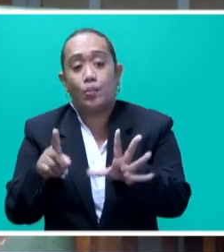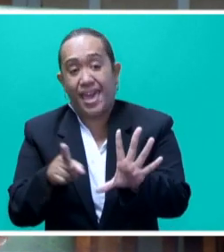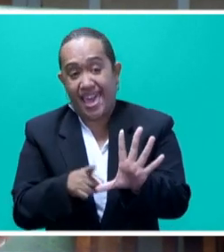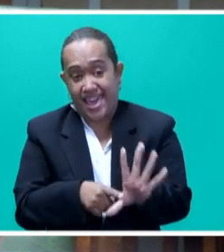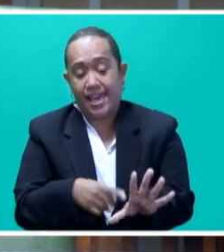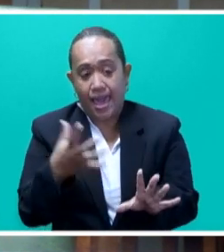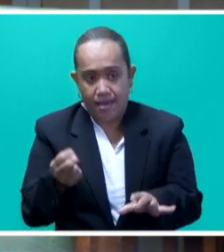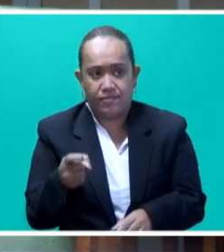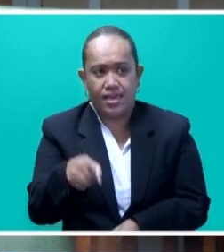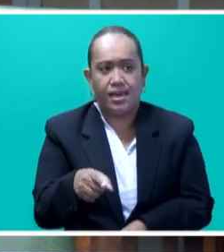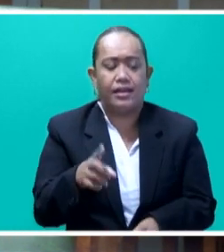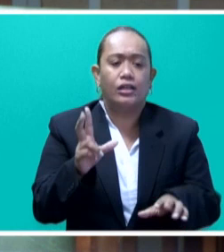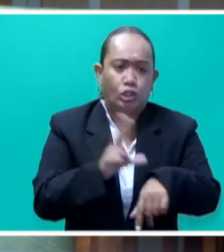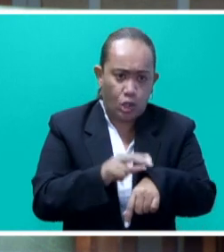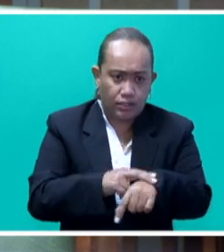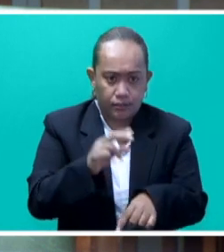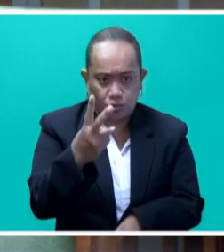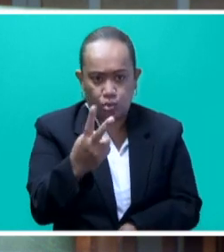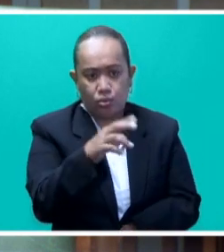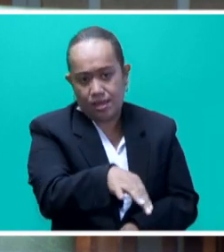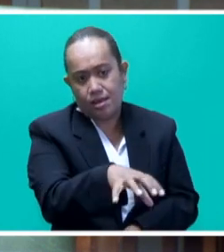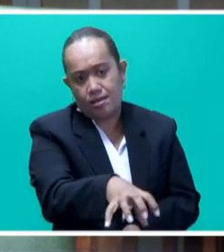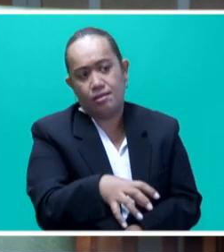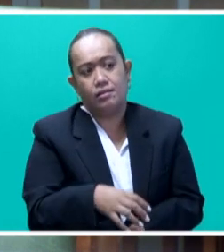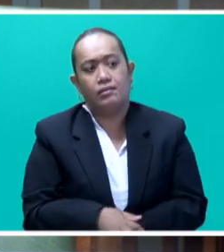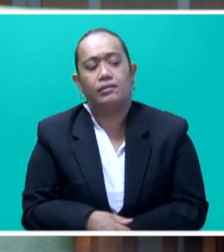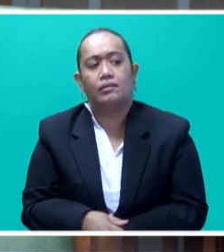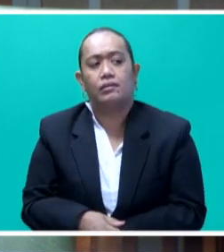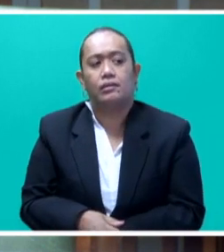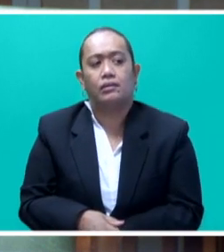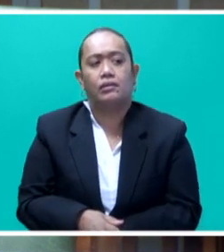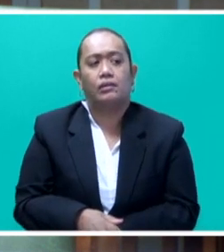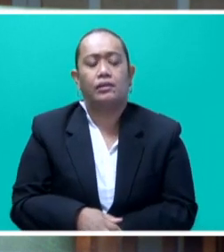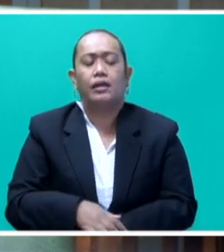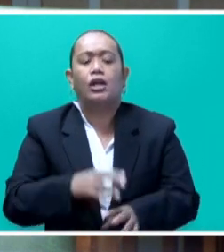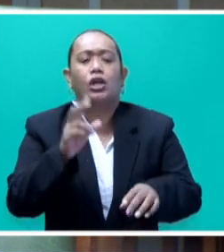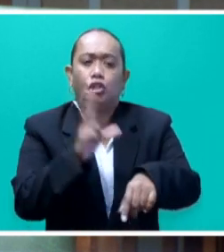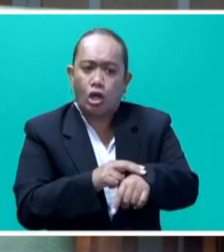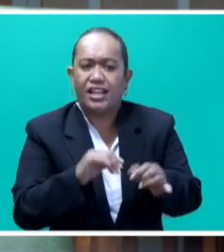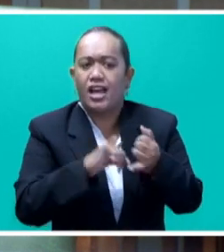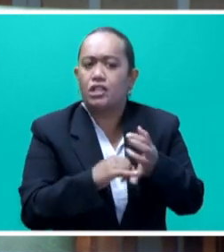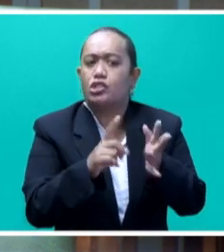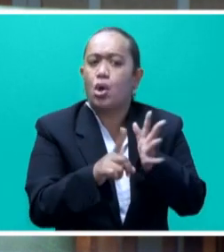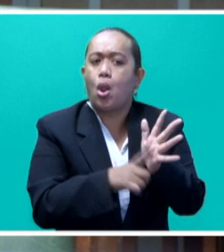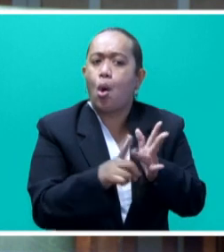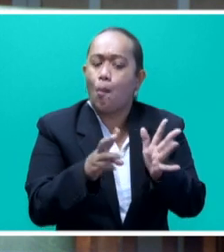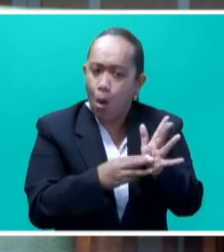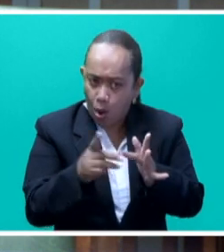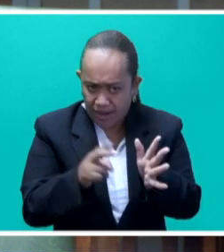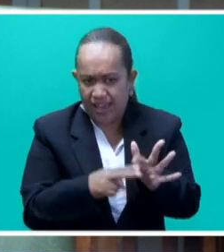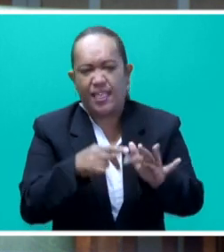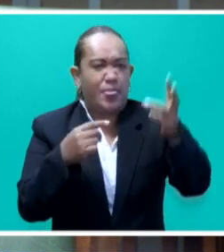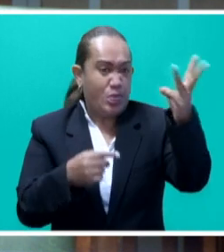Basharat Munshi, Dr. Senson Fosanga, Dr. Voy Solomone, Dr. Gurpreet Kaur.